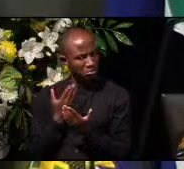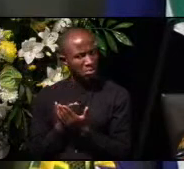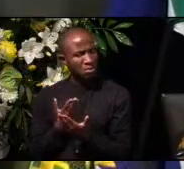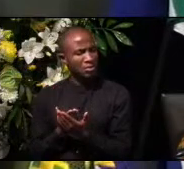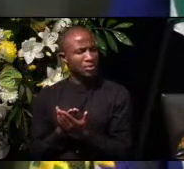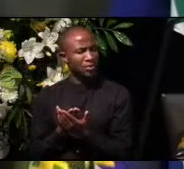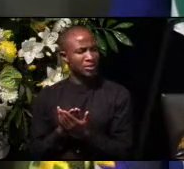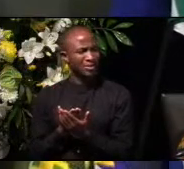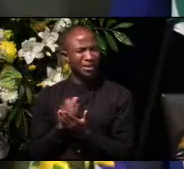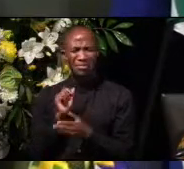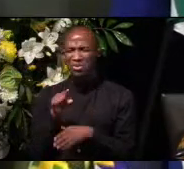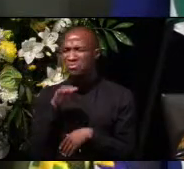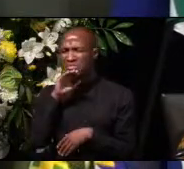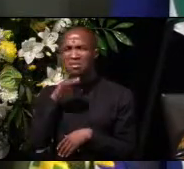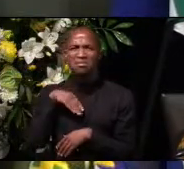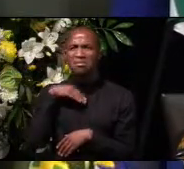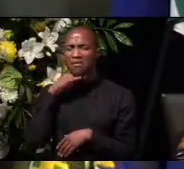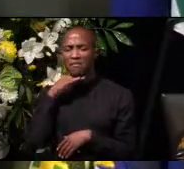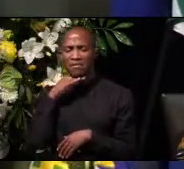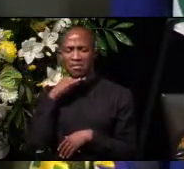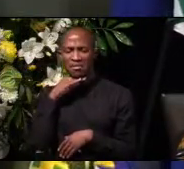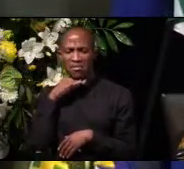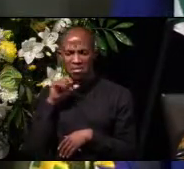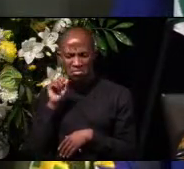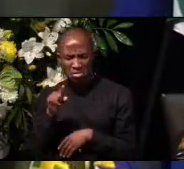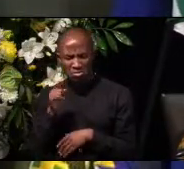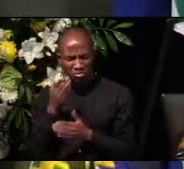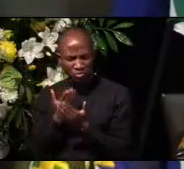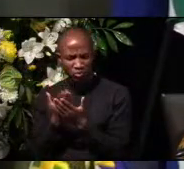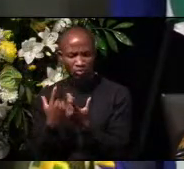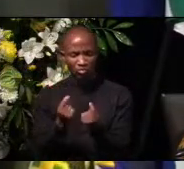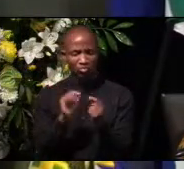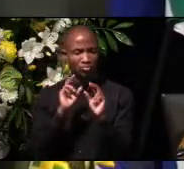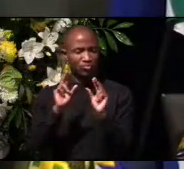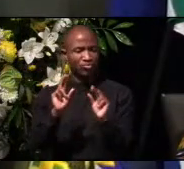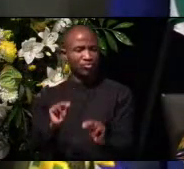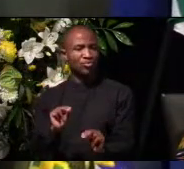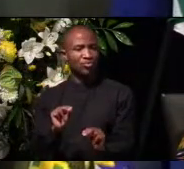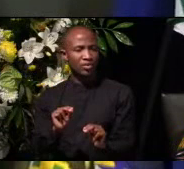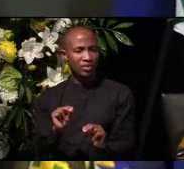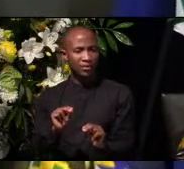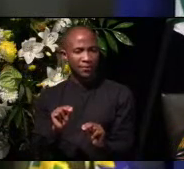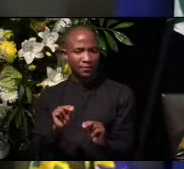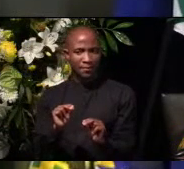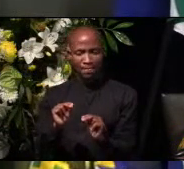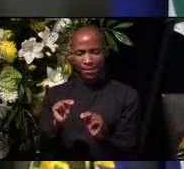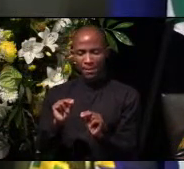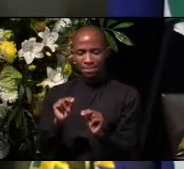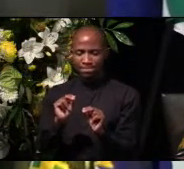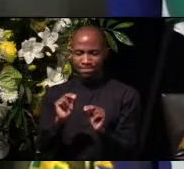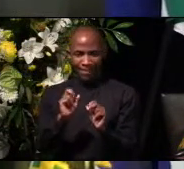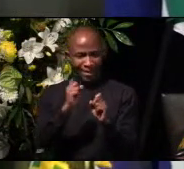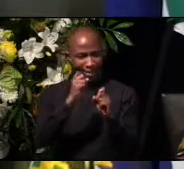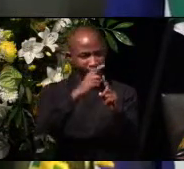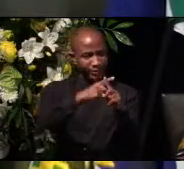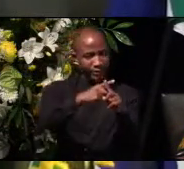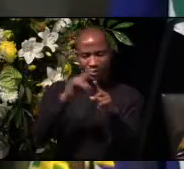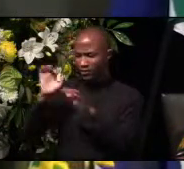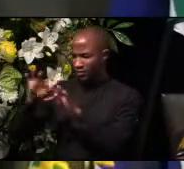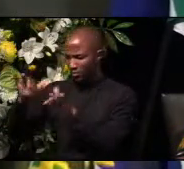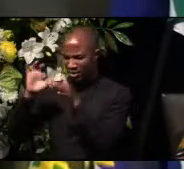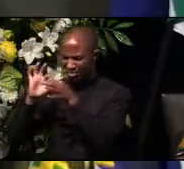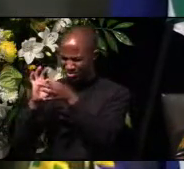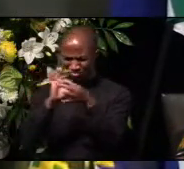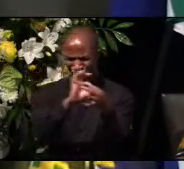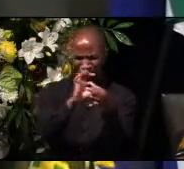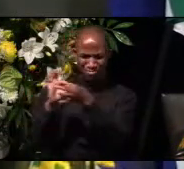not sufficient it's not enough and relationship between the executive and Parliament will have to be established it doesn't